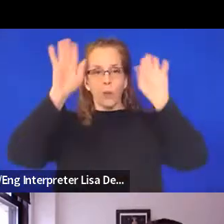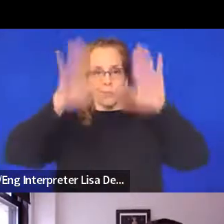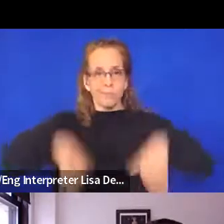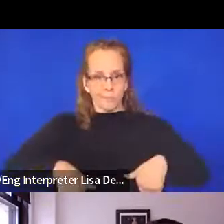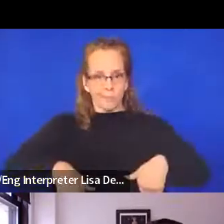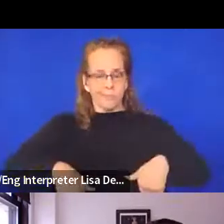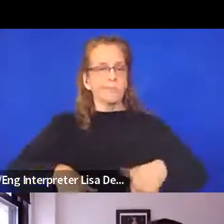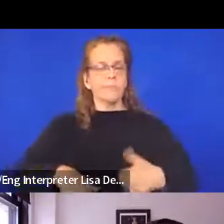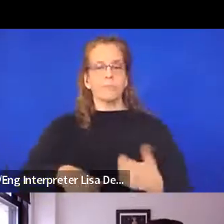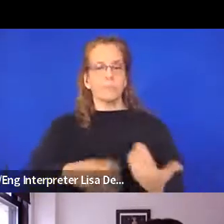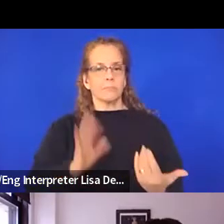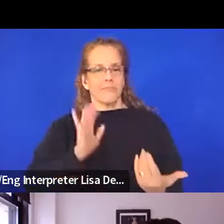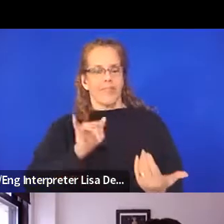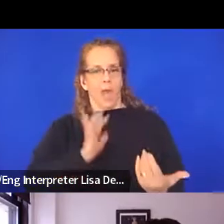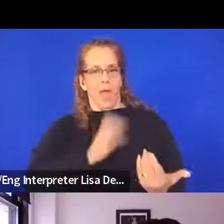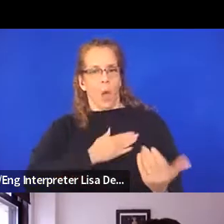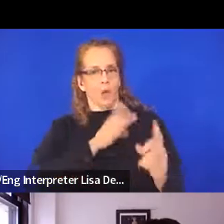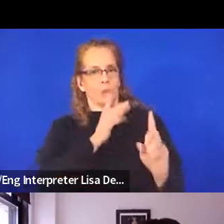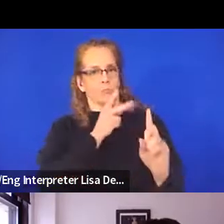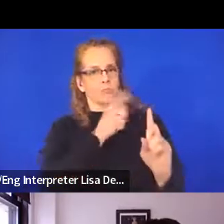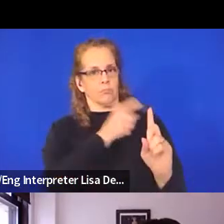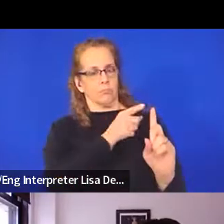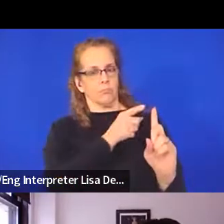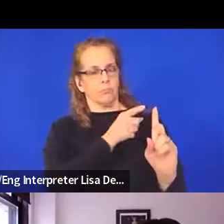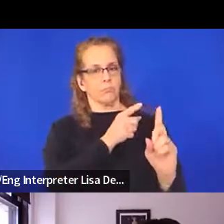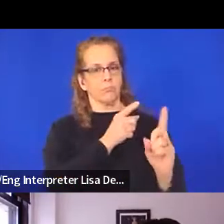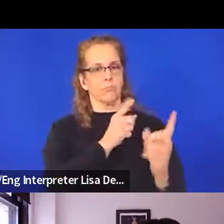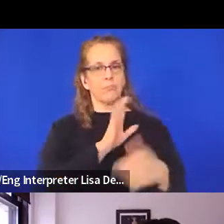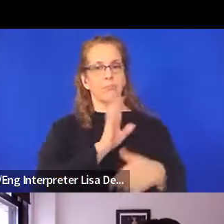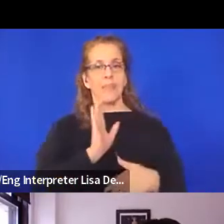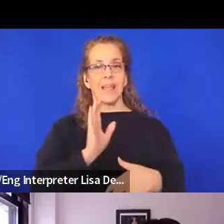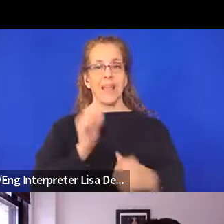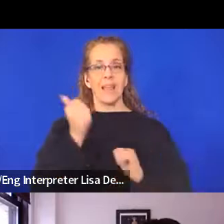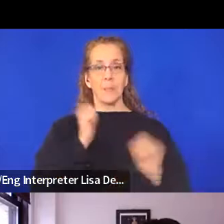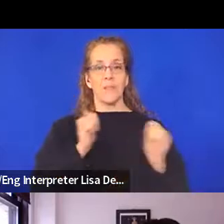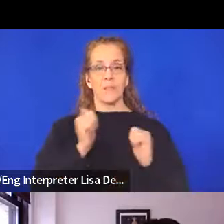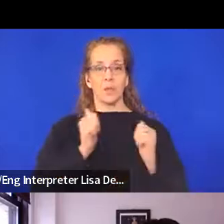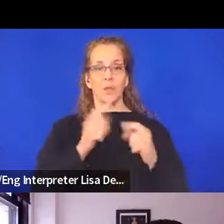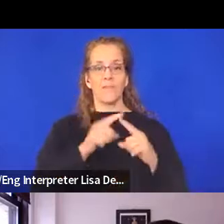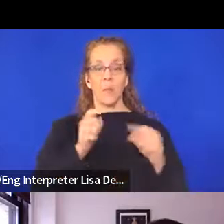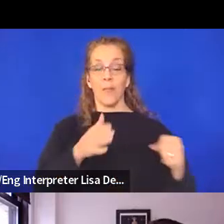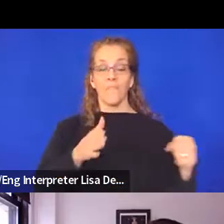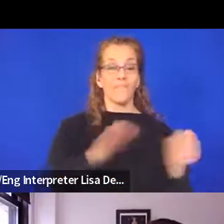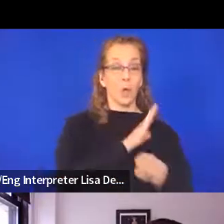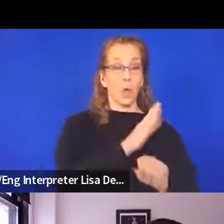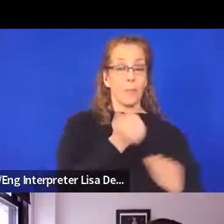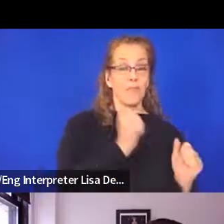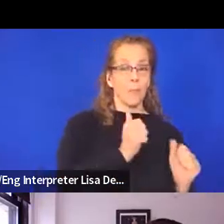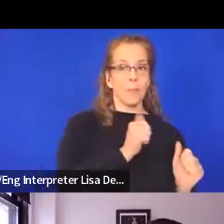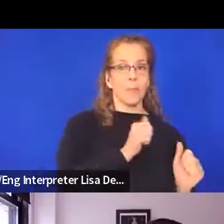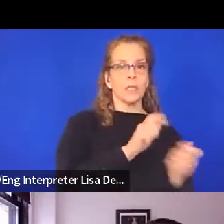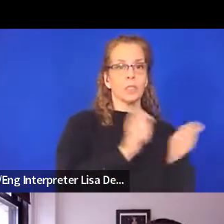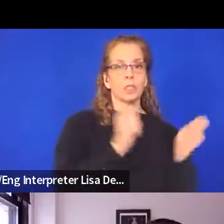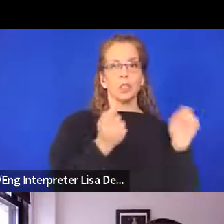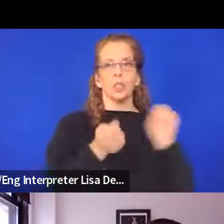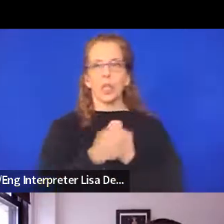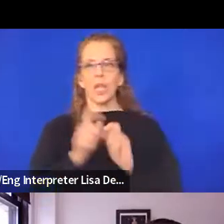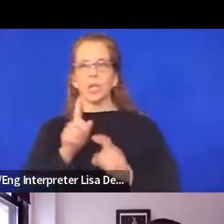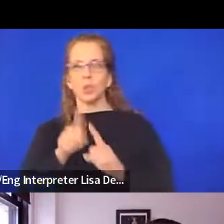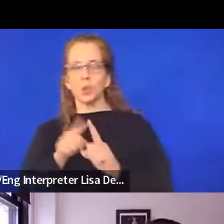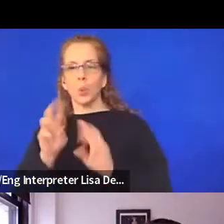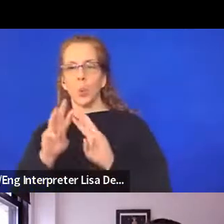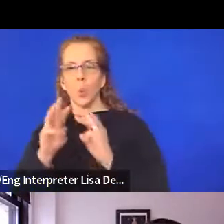artists. And our performances scale from our full immersive performances to a workshop performance hybrid called